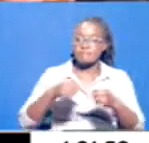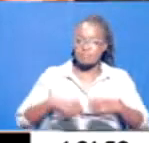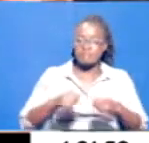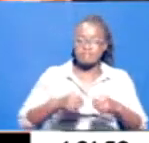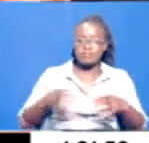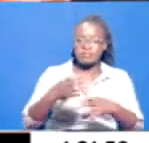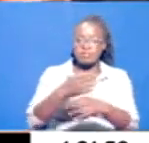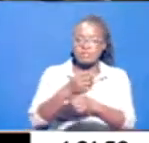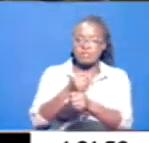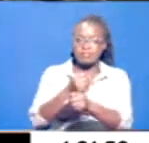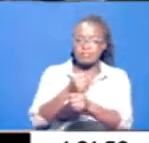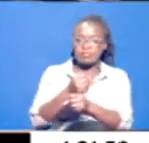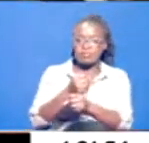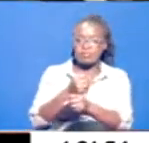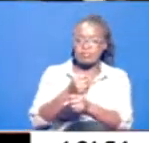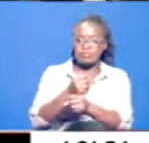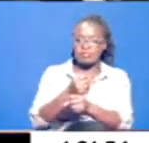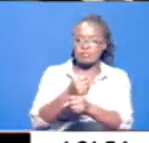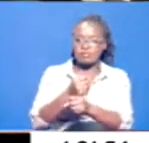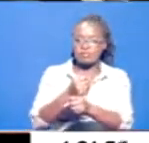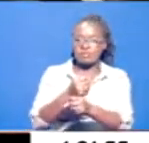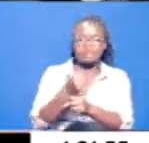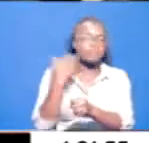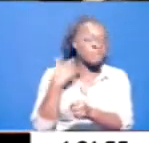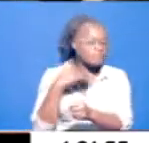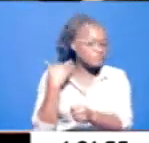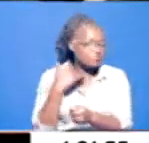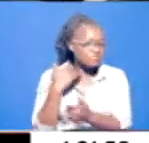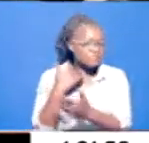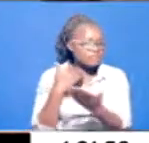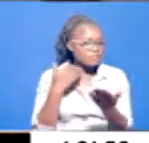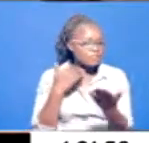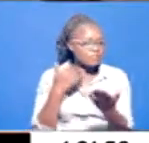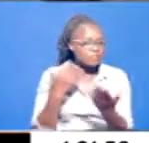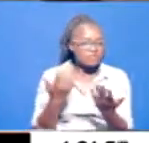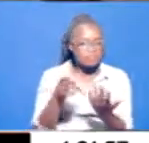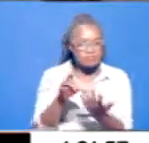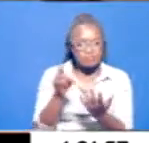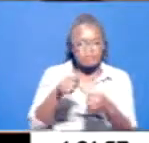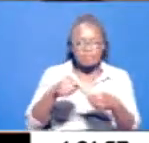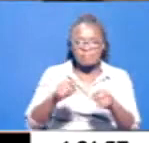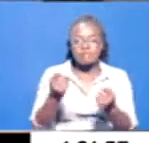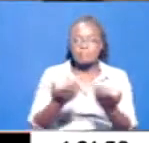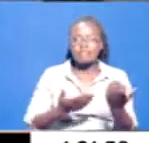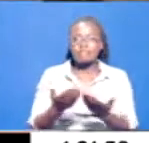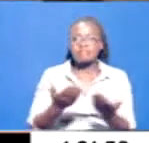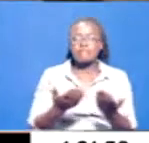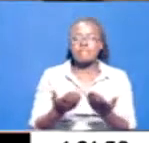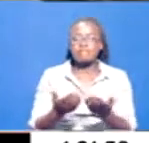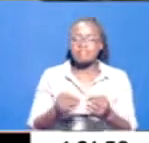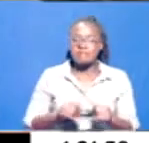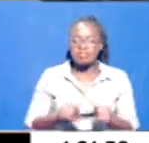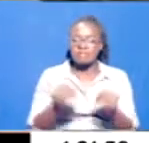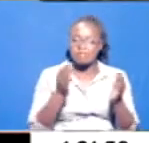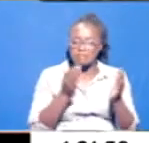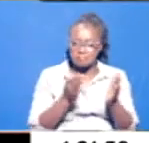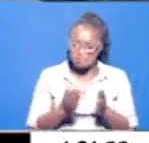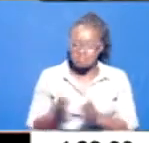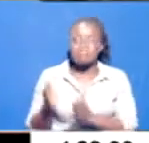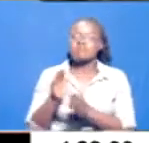Association, Thomas Lesatin, criminals are resorting to Bodaboda services to carry out clandestine